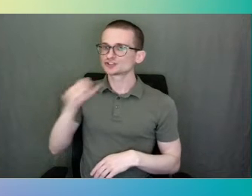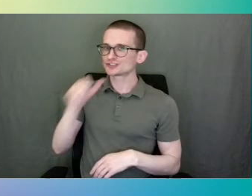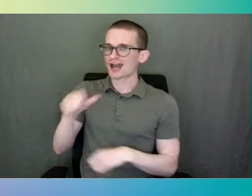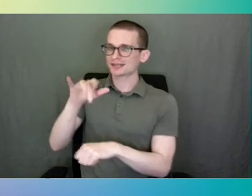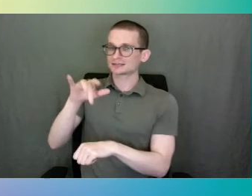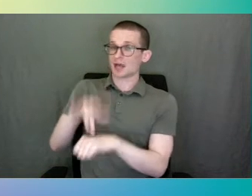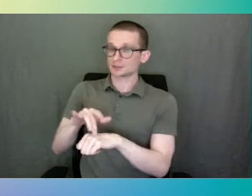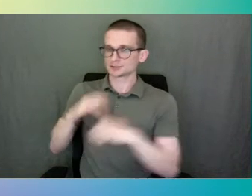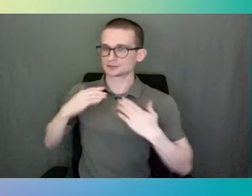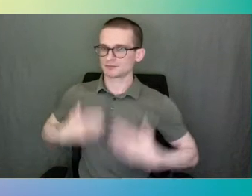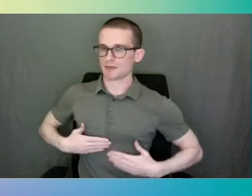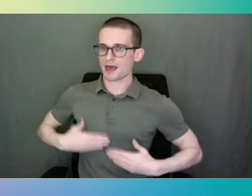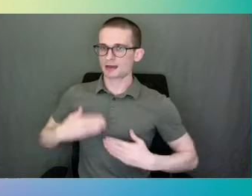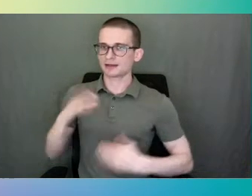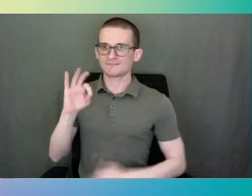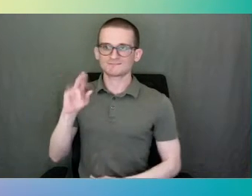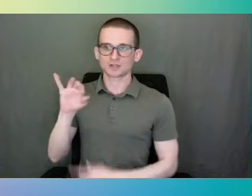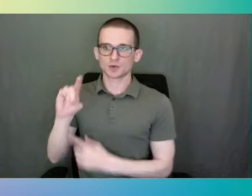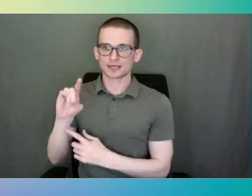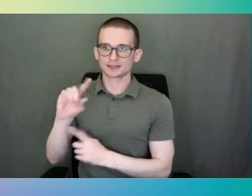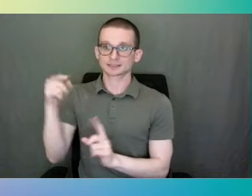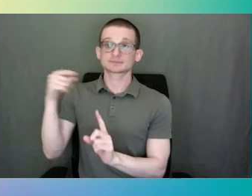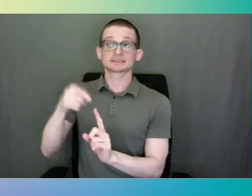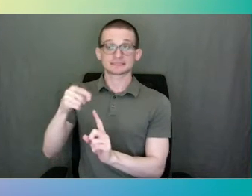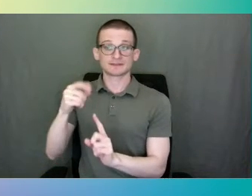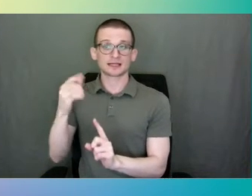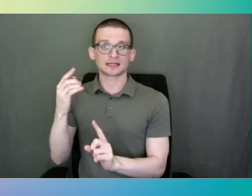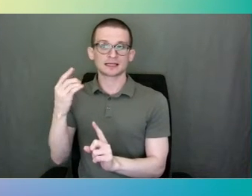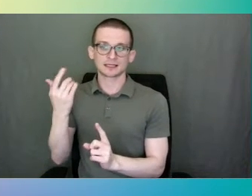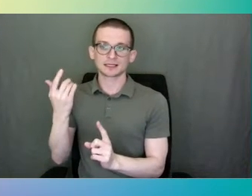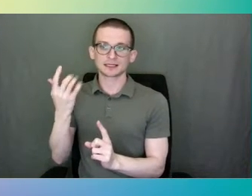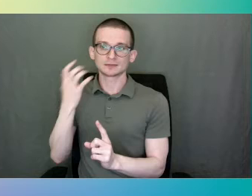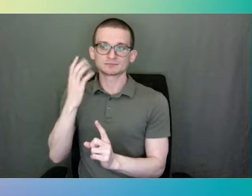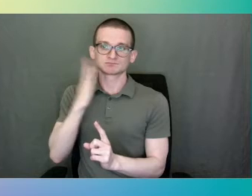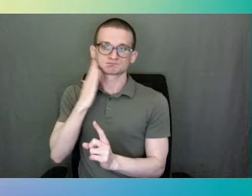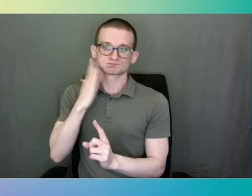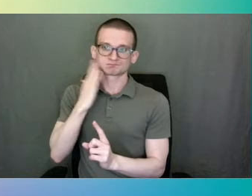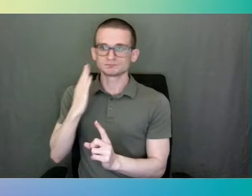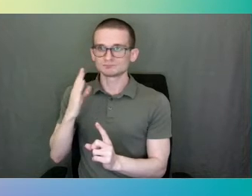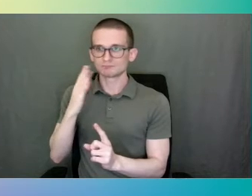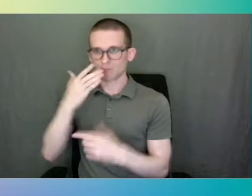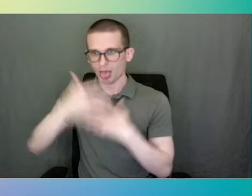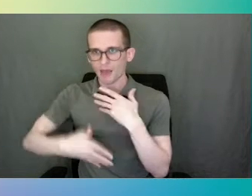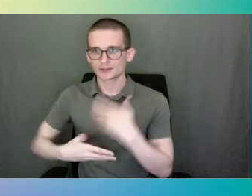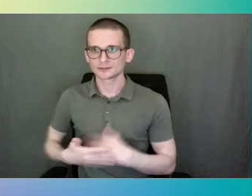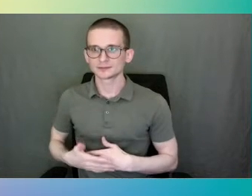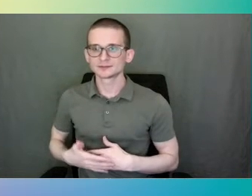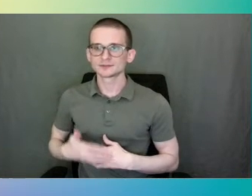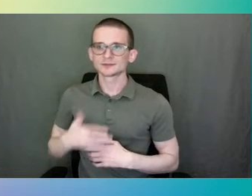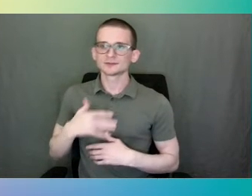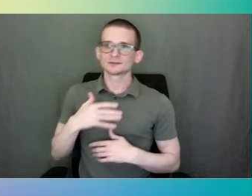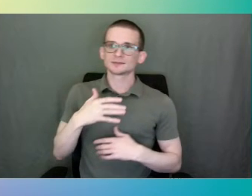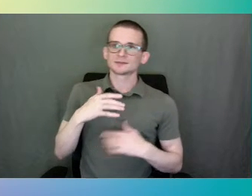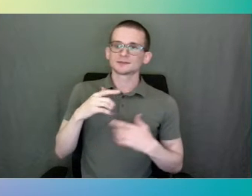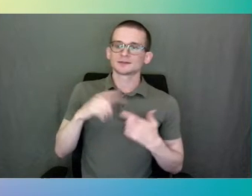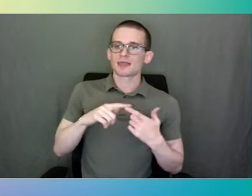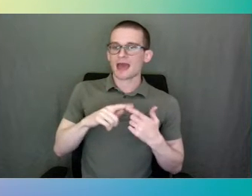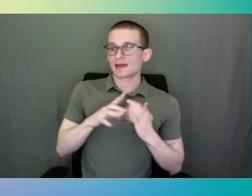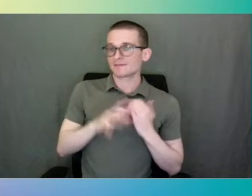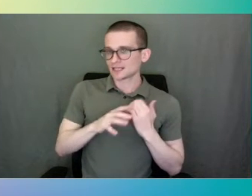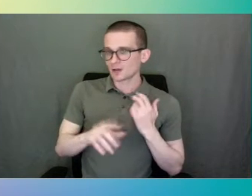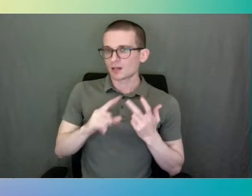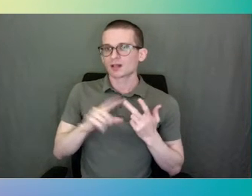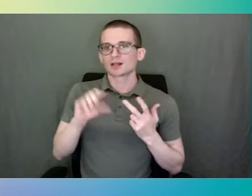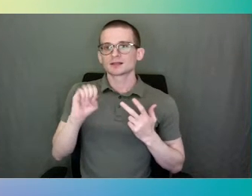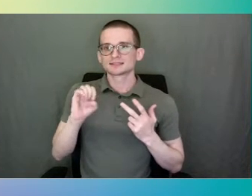So especially menstrual blood and semen and fecal materials, those are unclean. The next